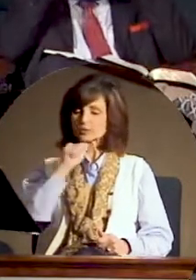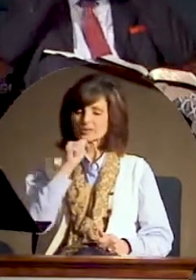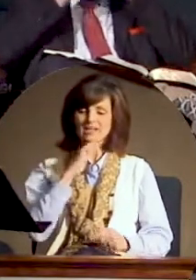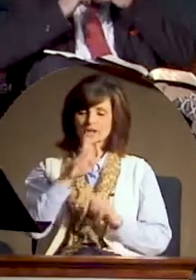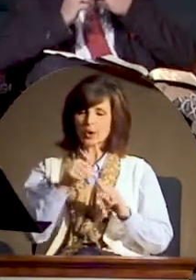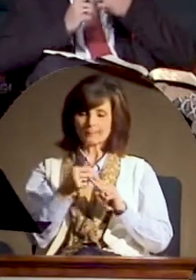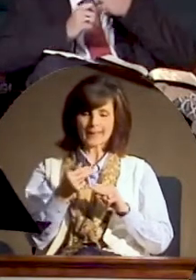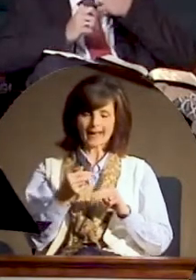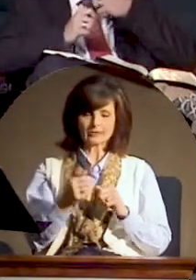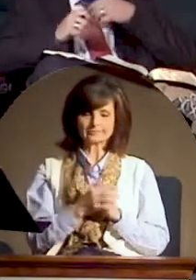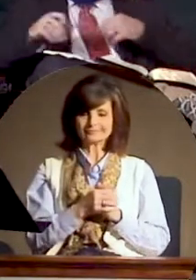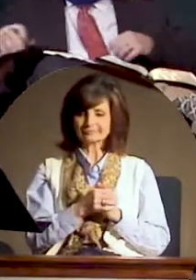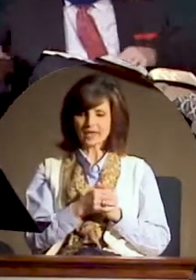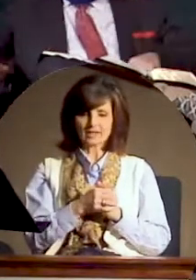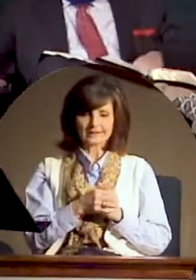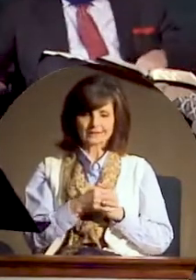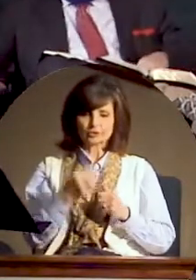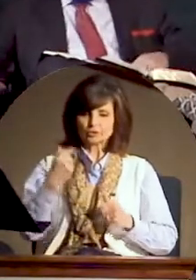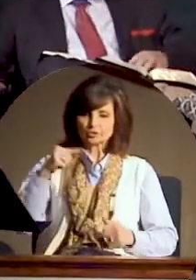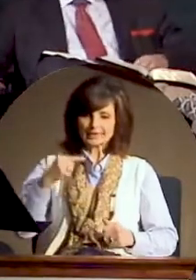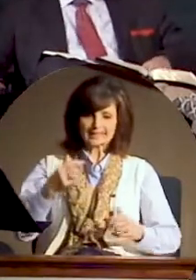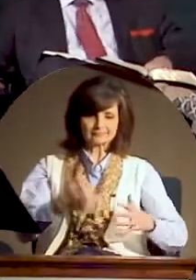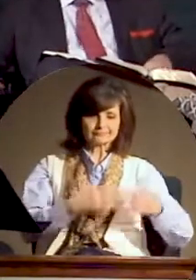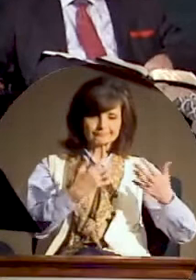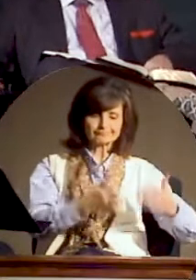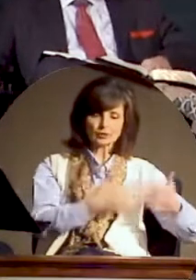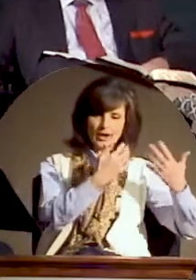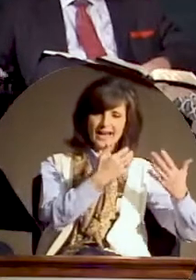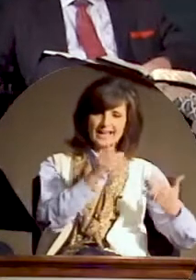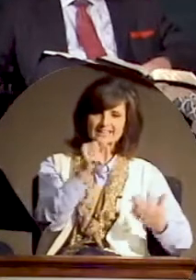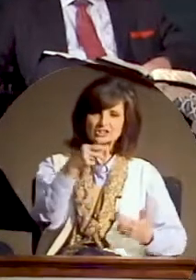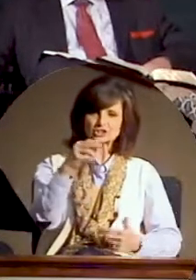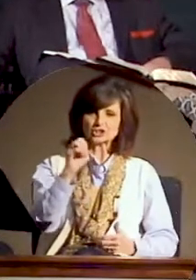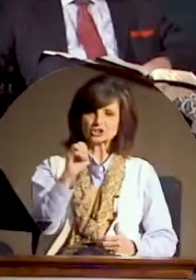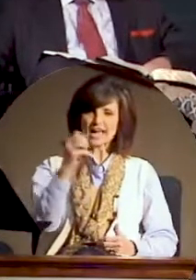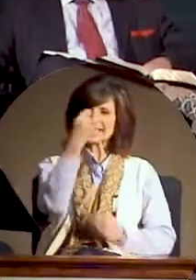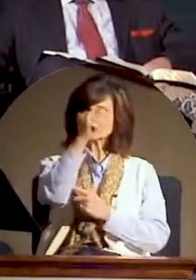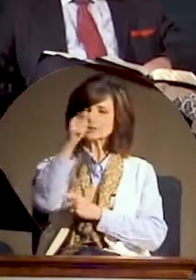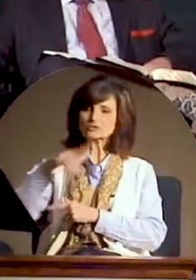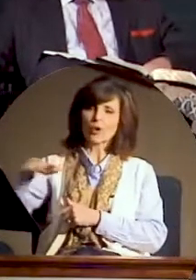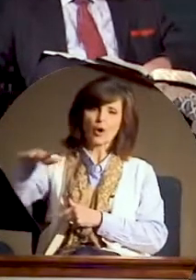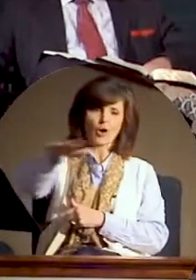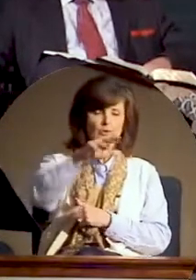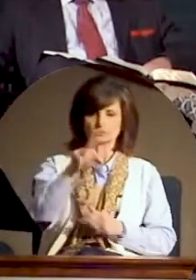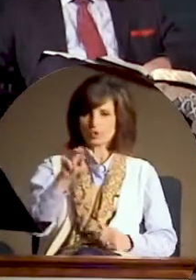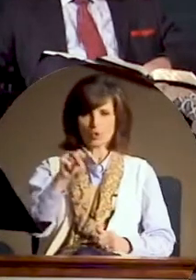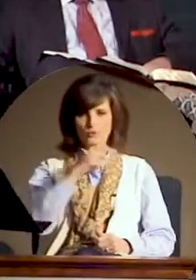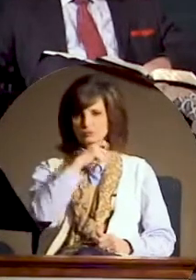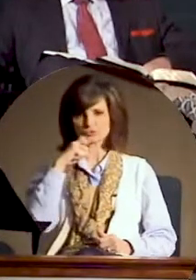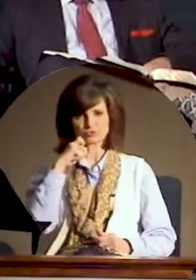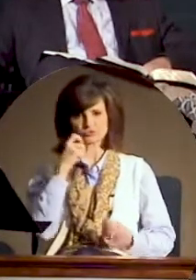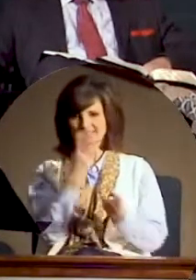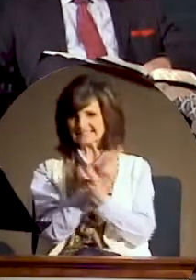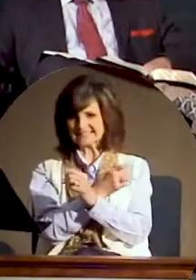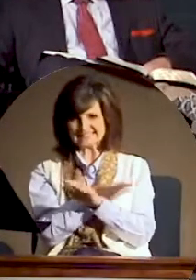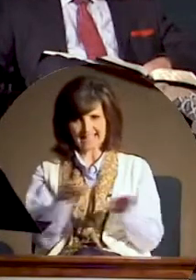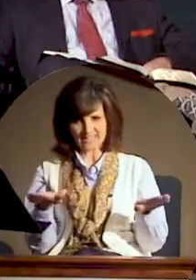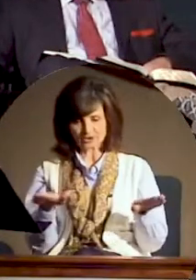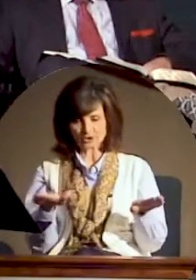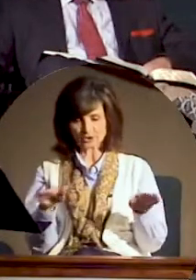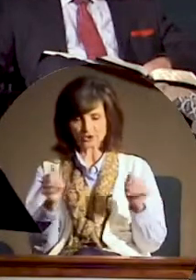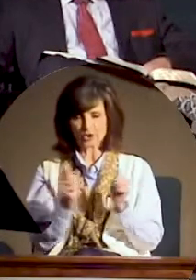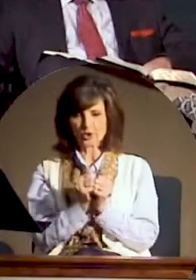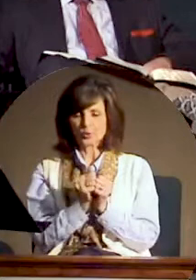with babbling brooks and shade trees all around. We're talking about he's in a desert. I mean, with the